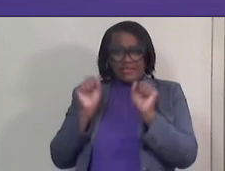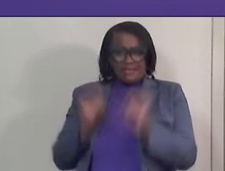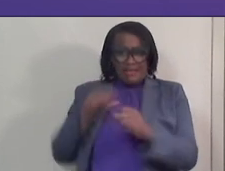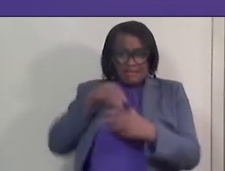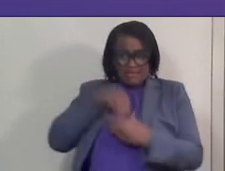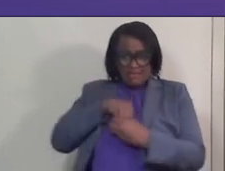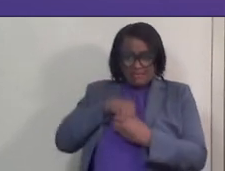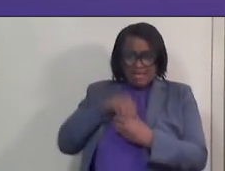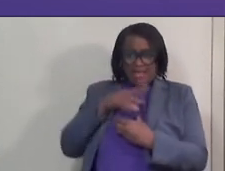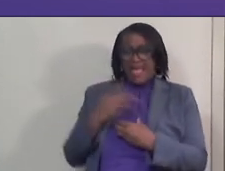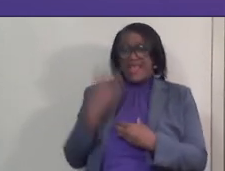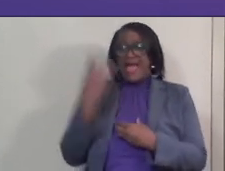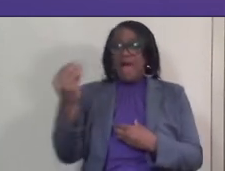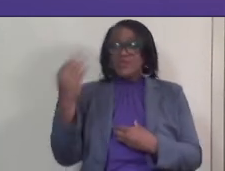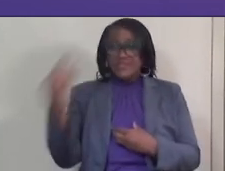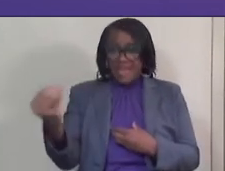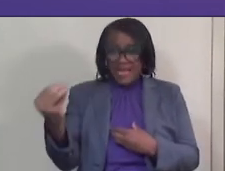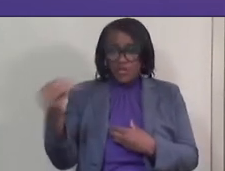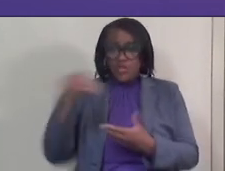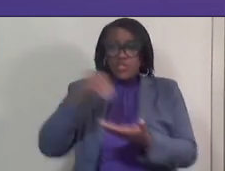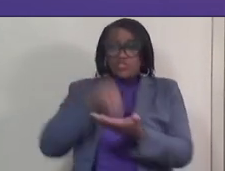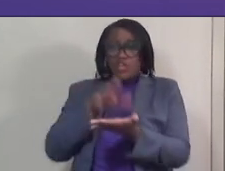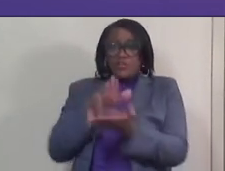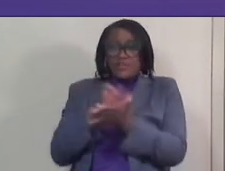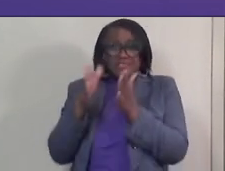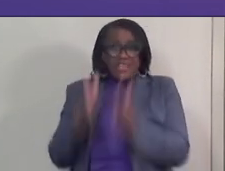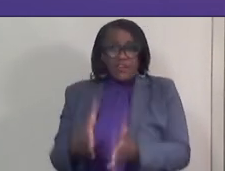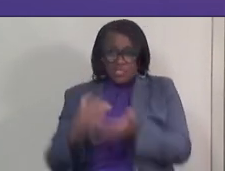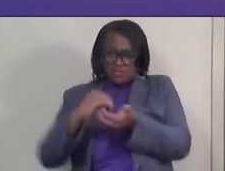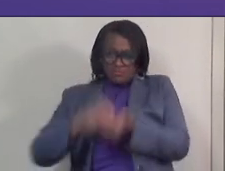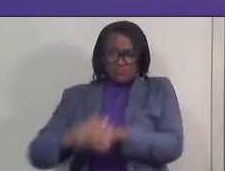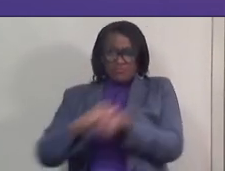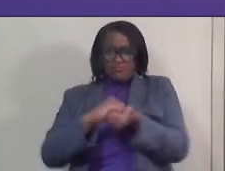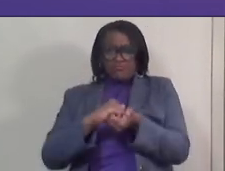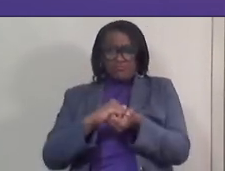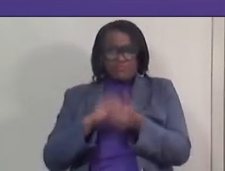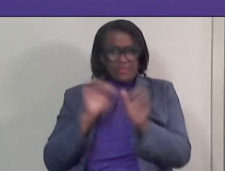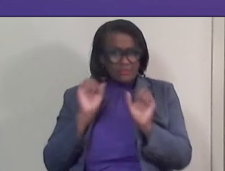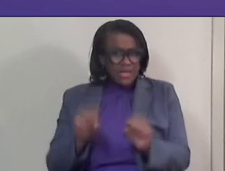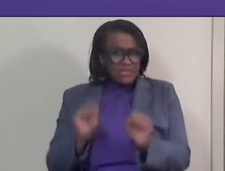and outsider documentarians?